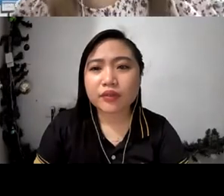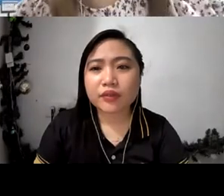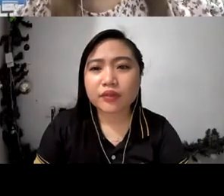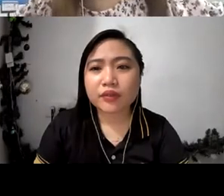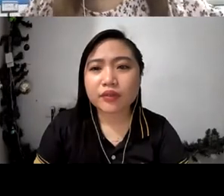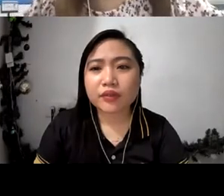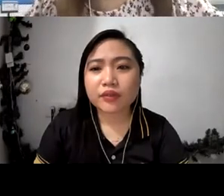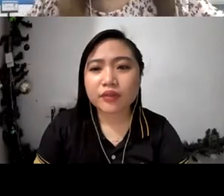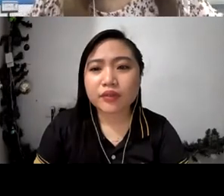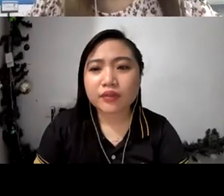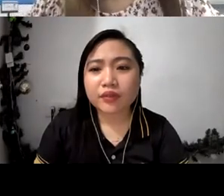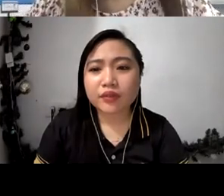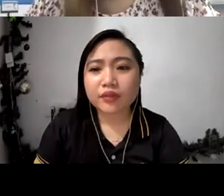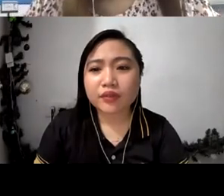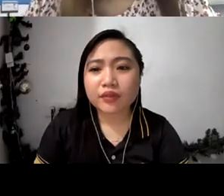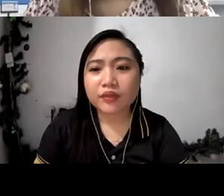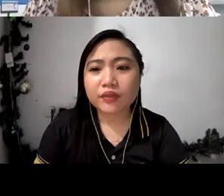Alright, there's 4 emojis.